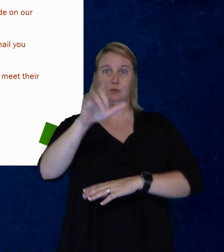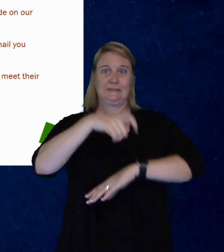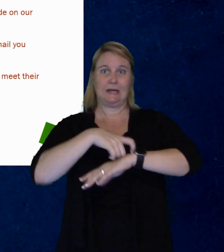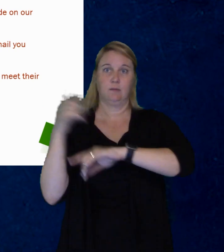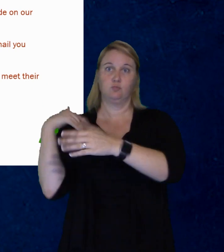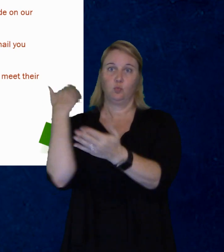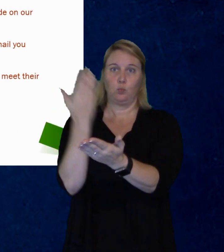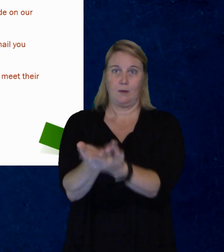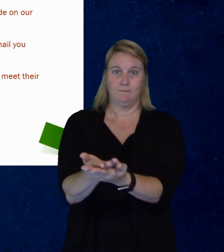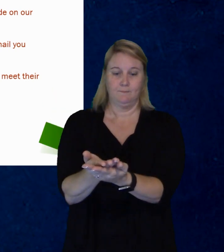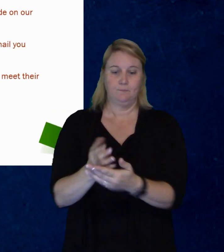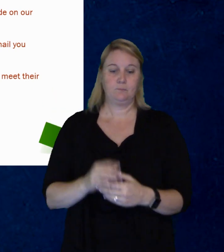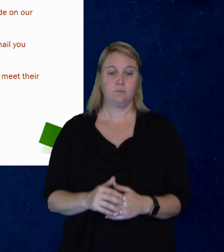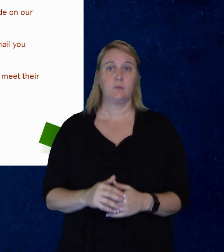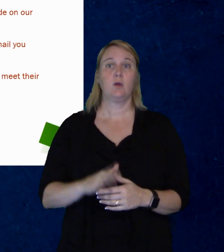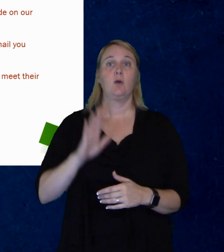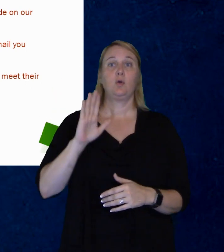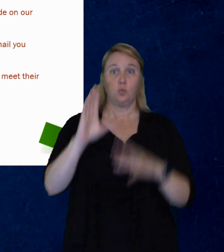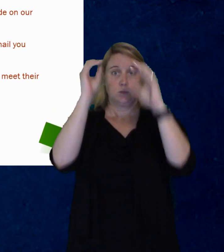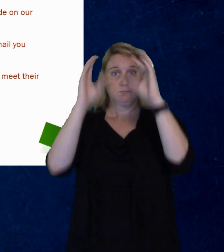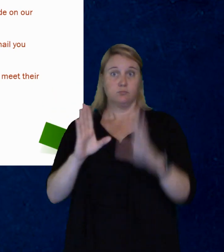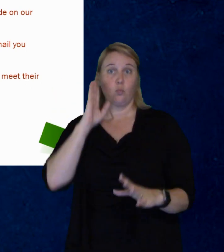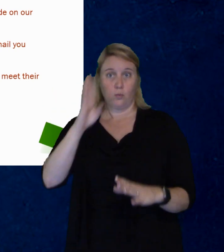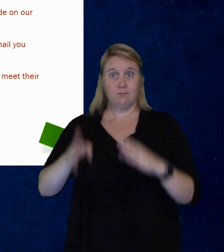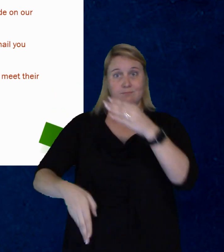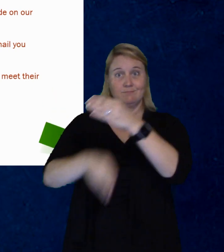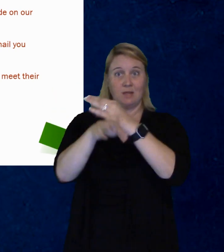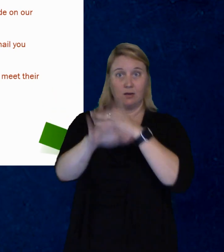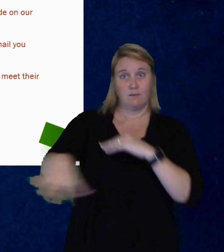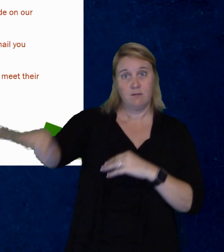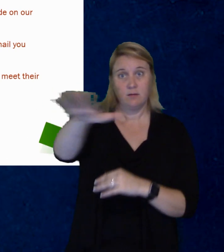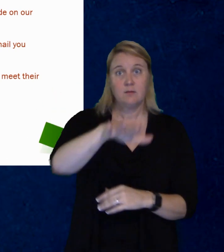house. Your child's teacher again will be on the soccer field, and